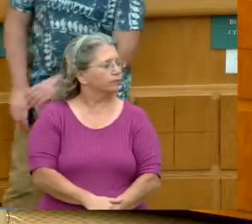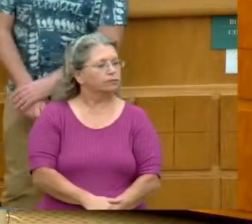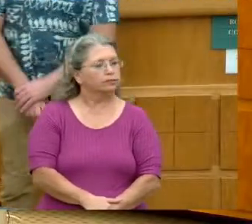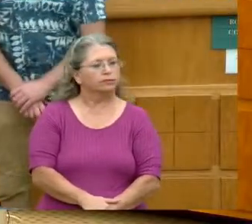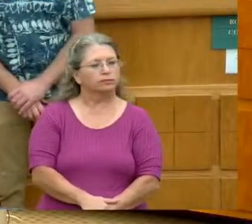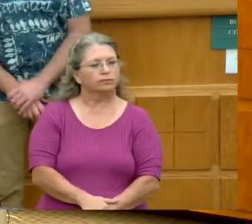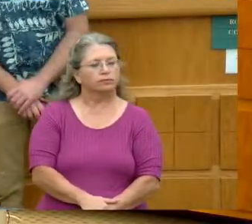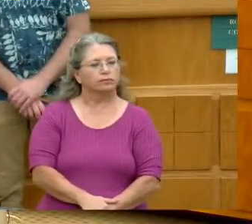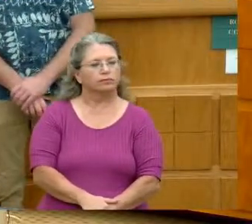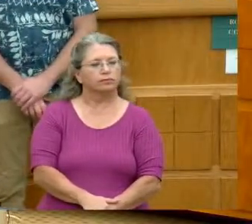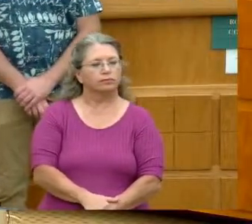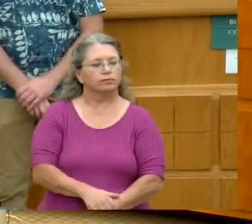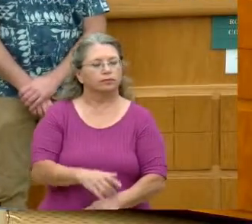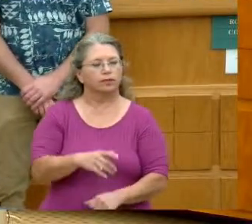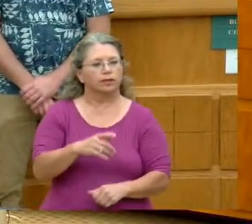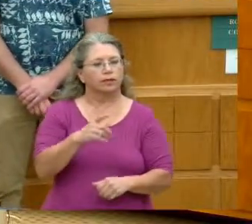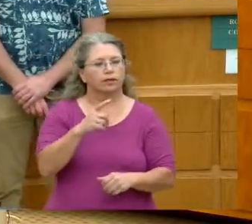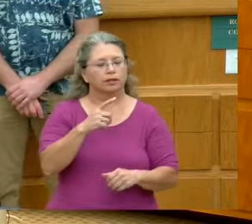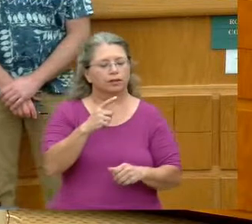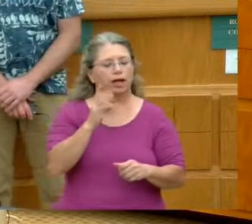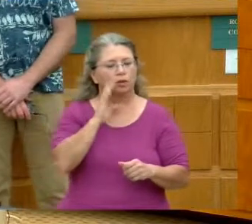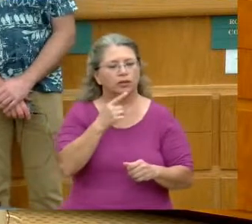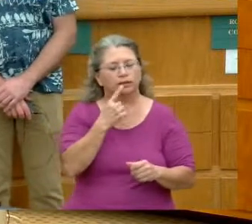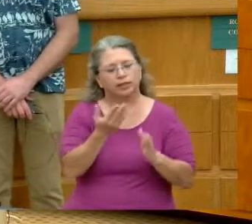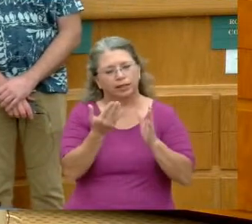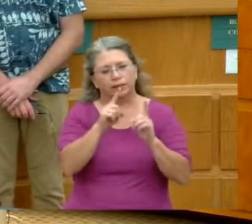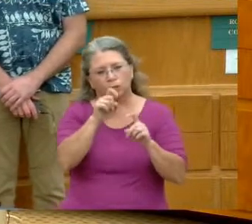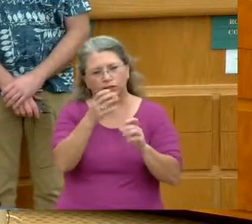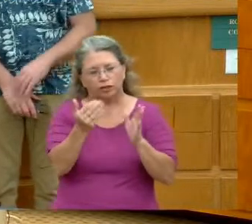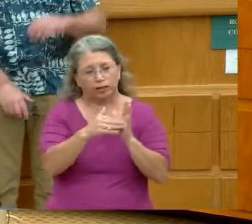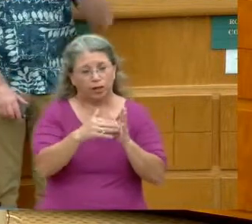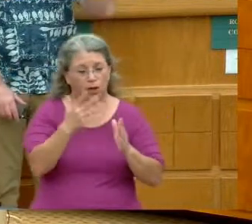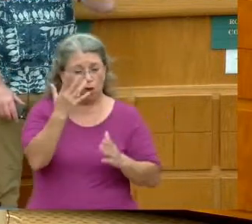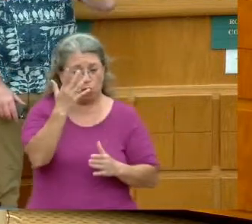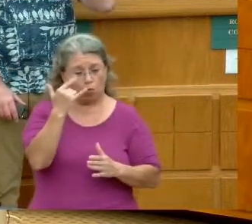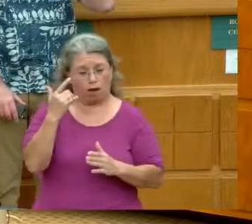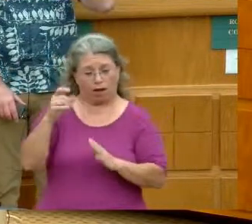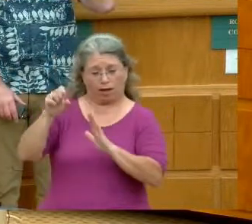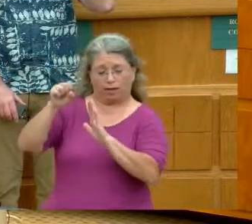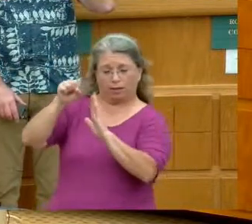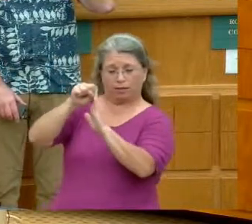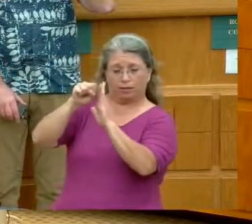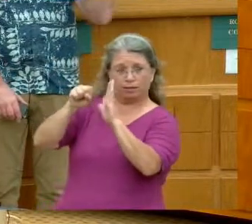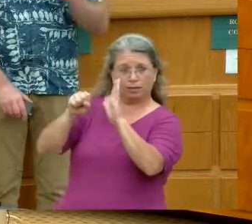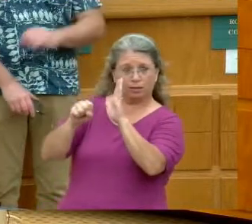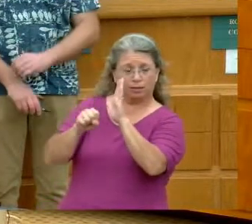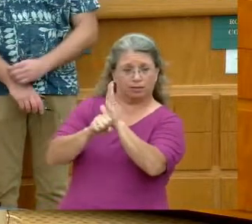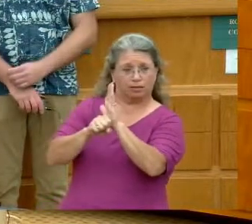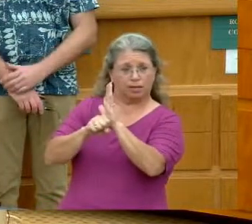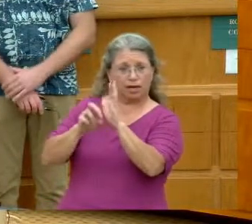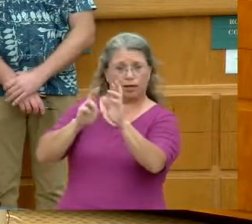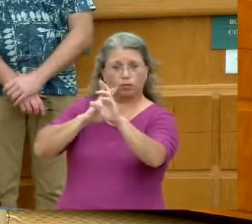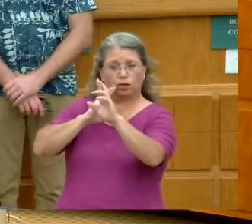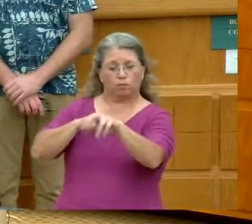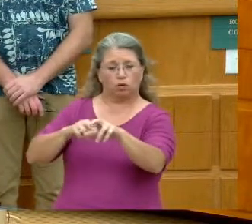So just briefly repeat the question, why is there more tests being reported by DSHS than